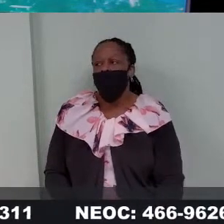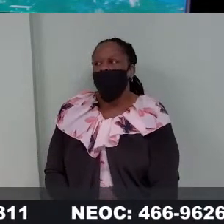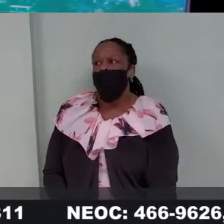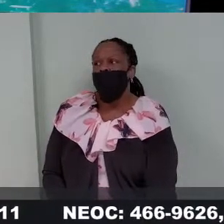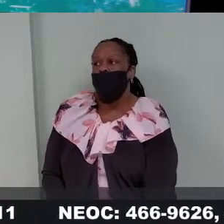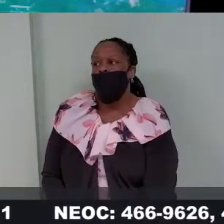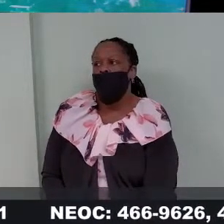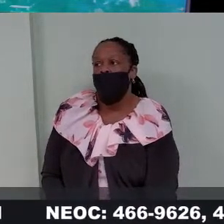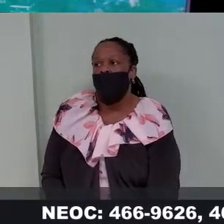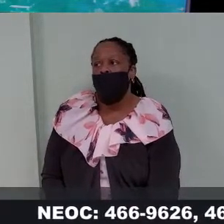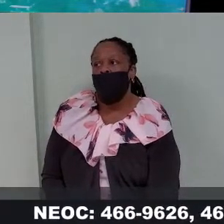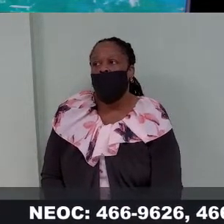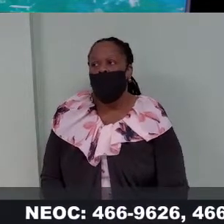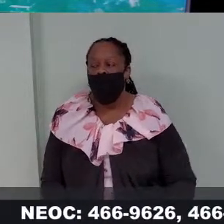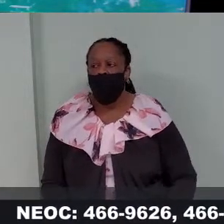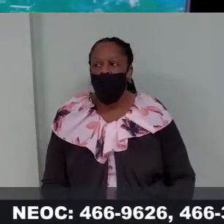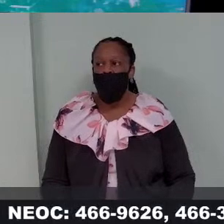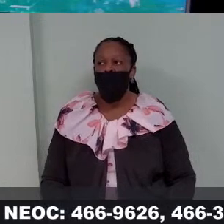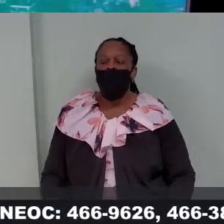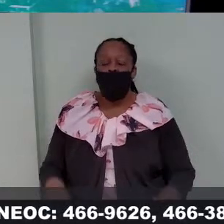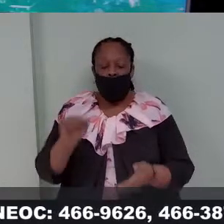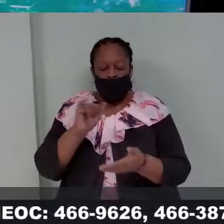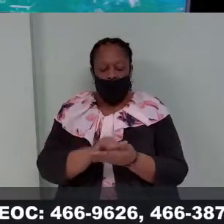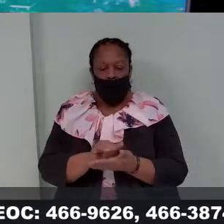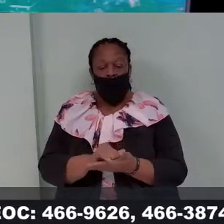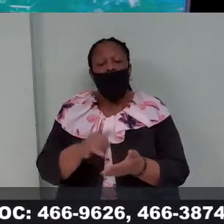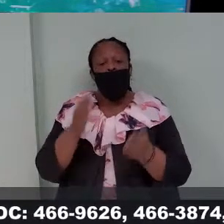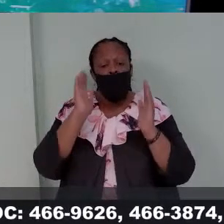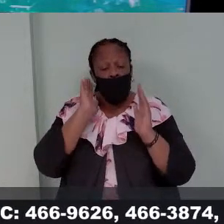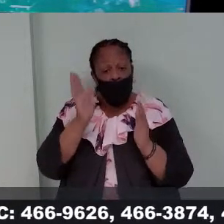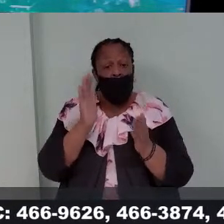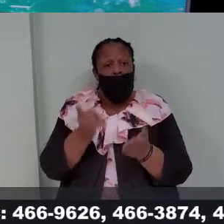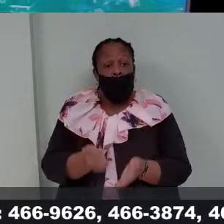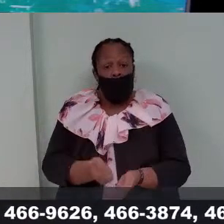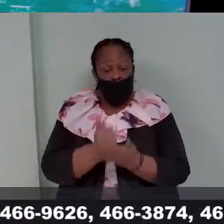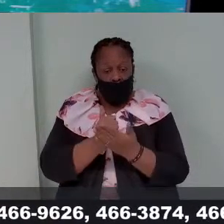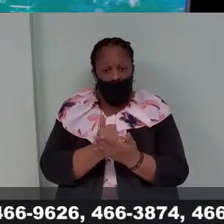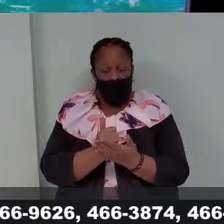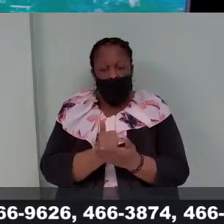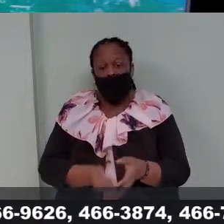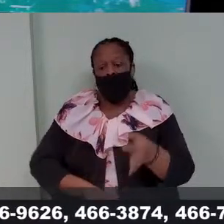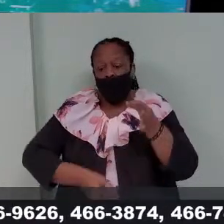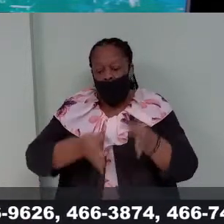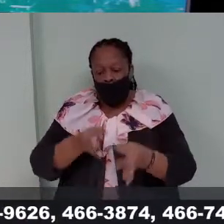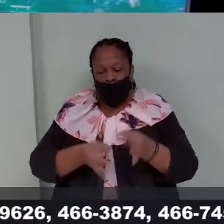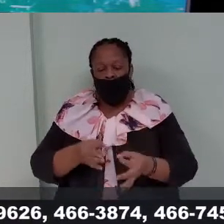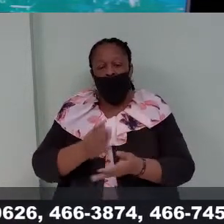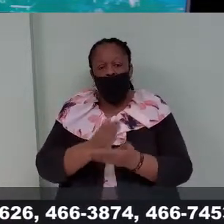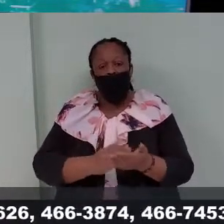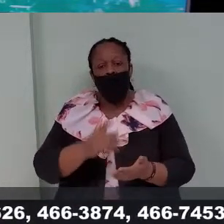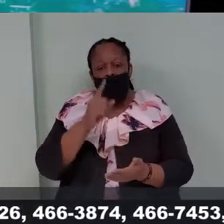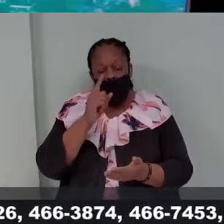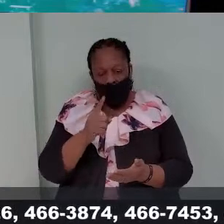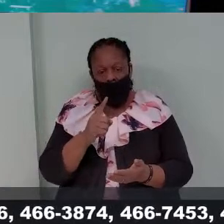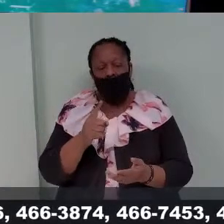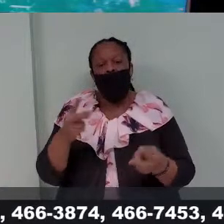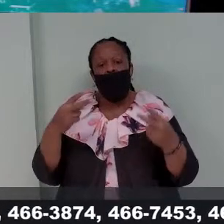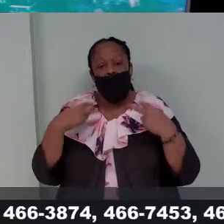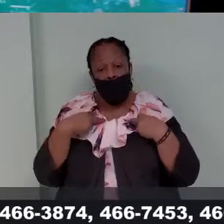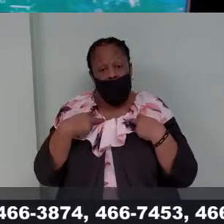do traceability or contact tracing in the event that there's a potential outbreak or there's an